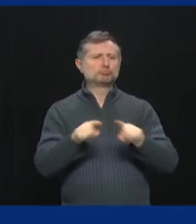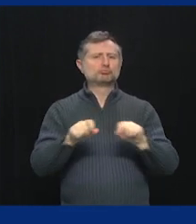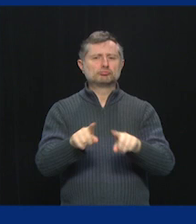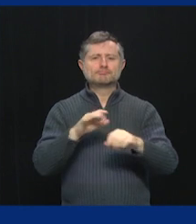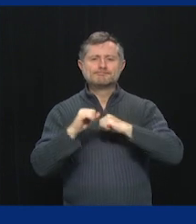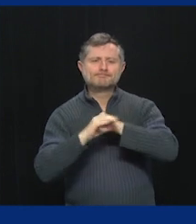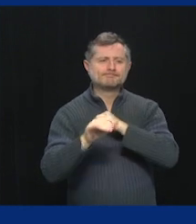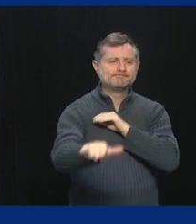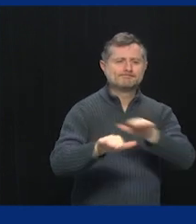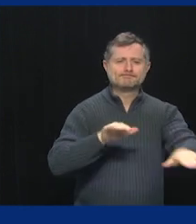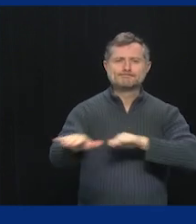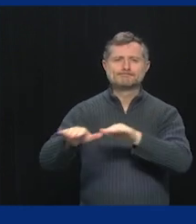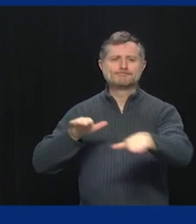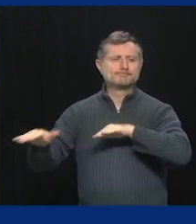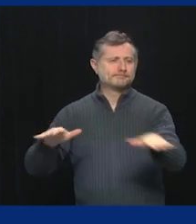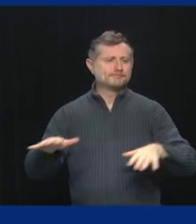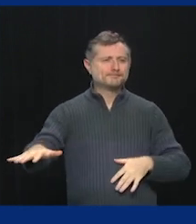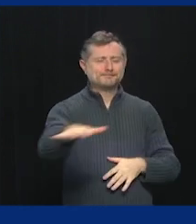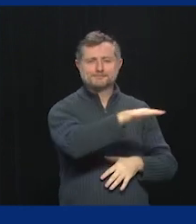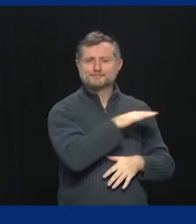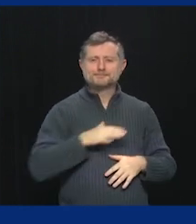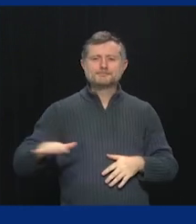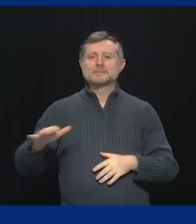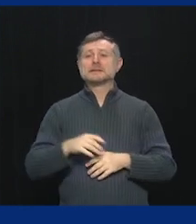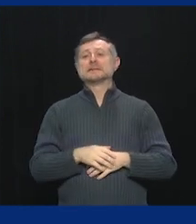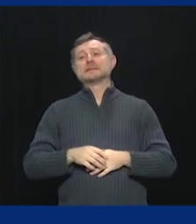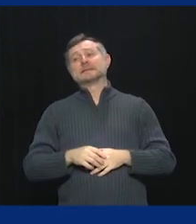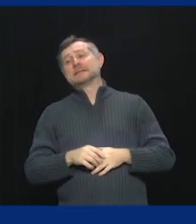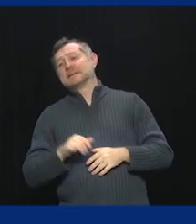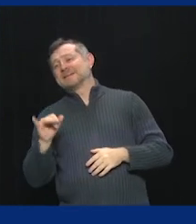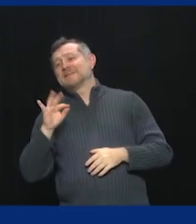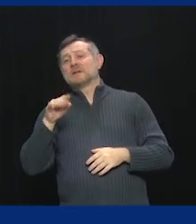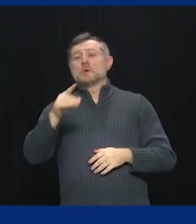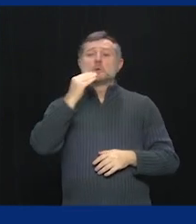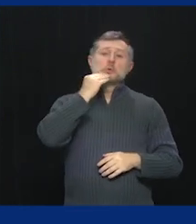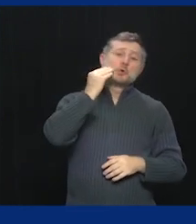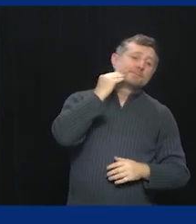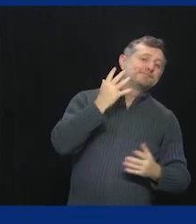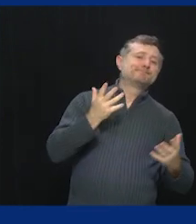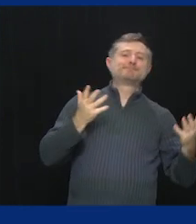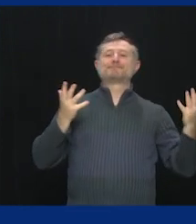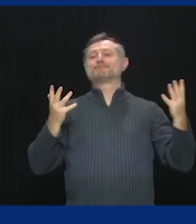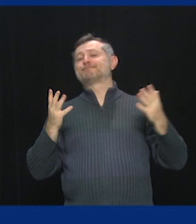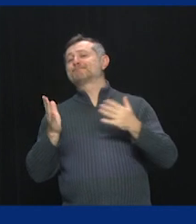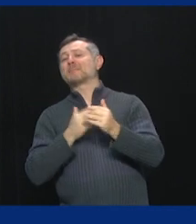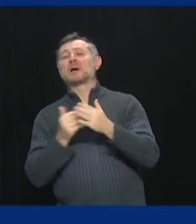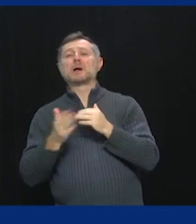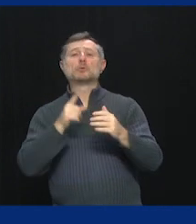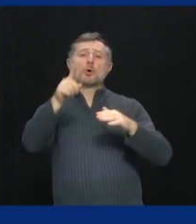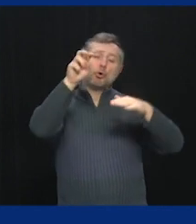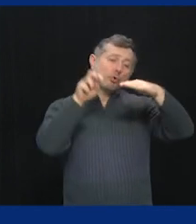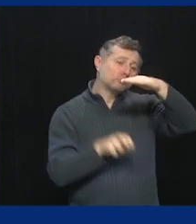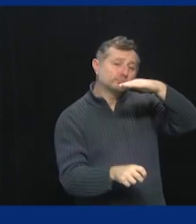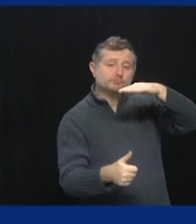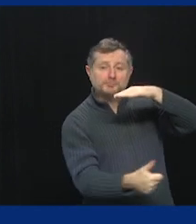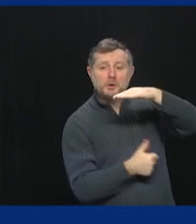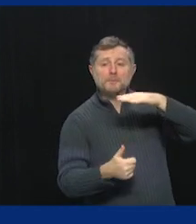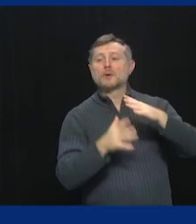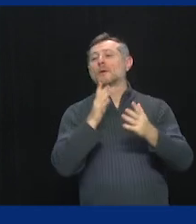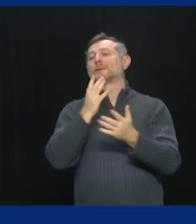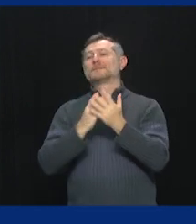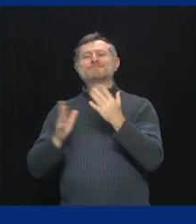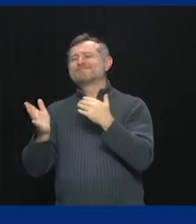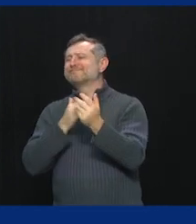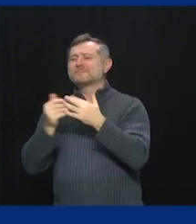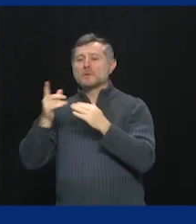they're certified and approved by a building inspector or not, doesn't matter. There's a human being living in there, or multiple human